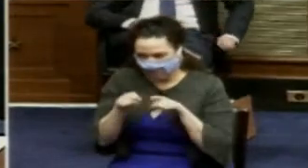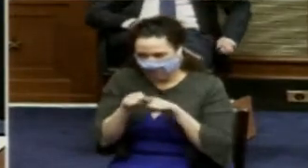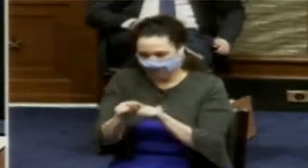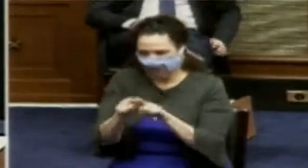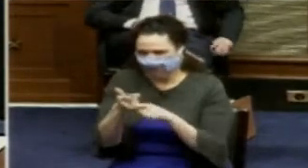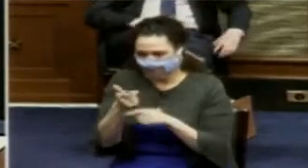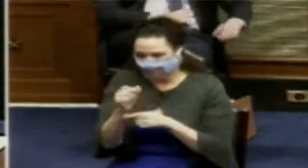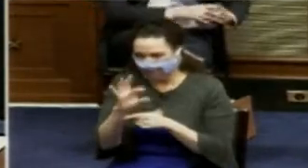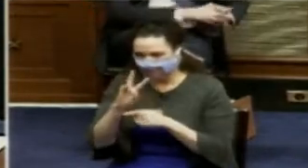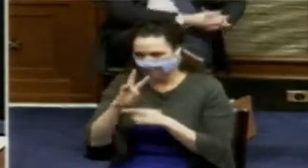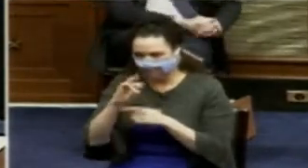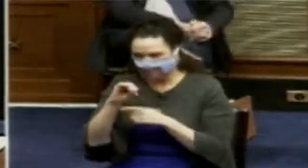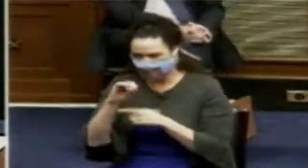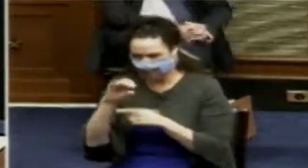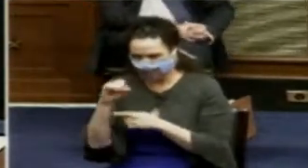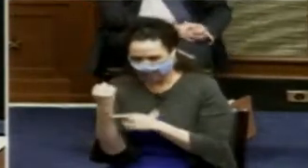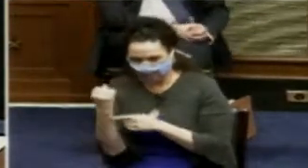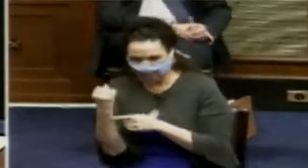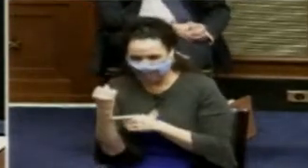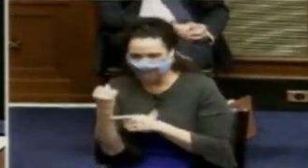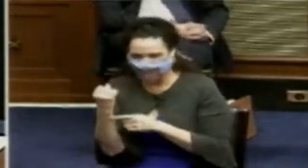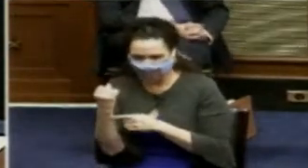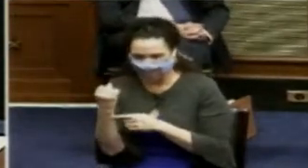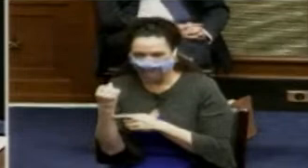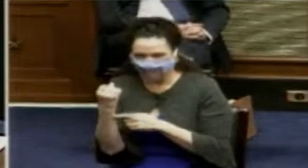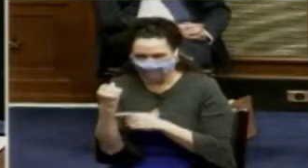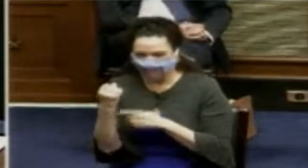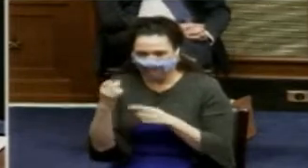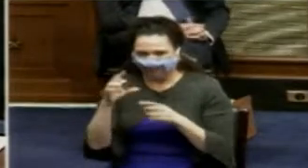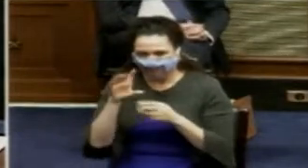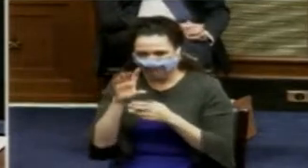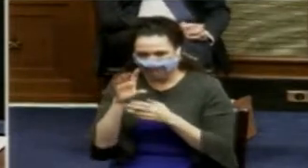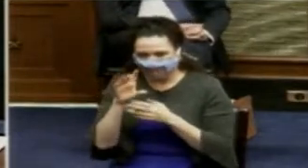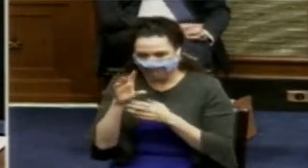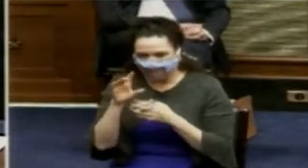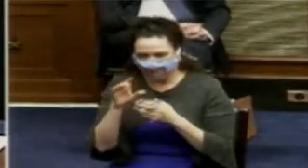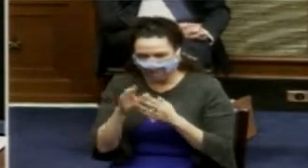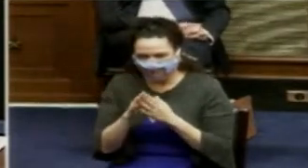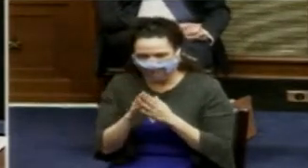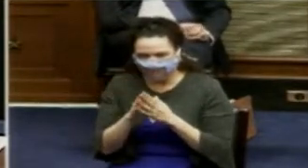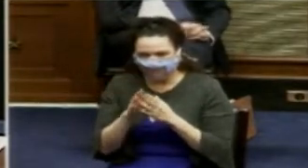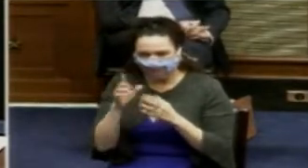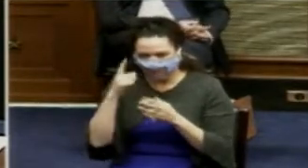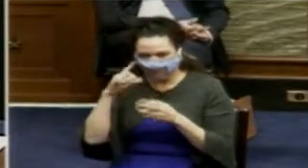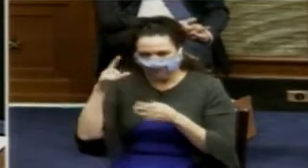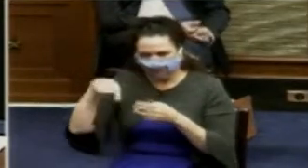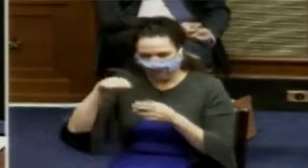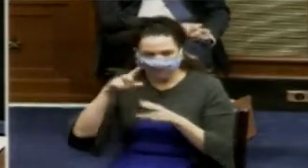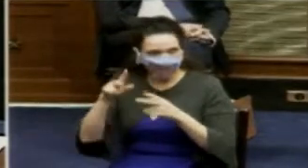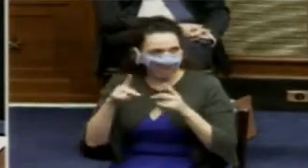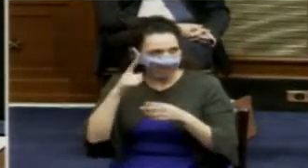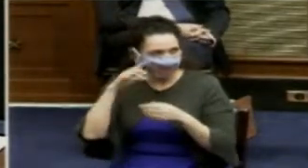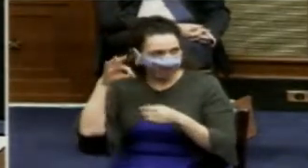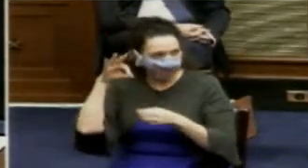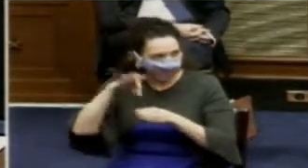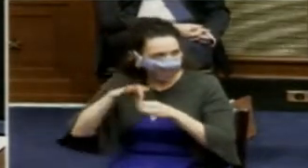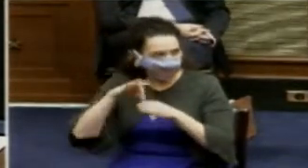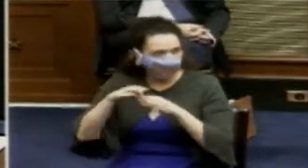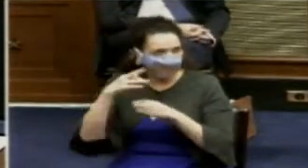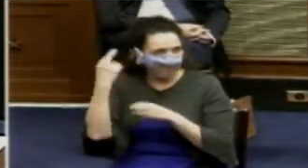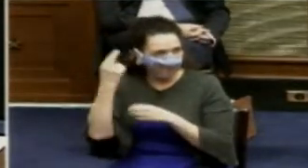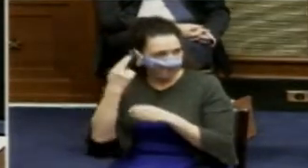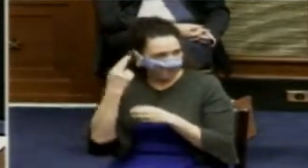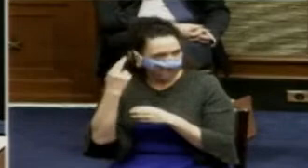that would have treated the district as though it were a state for voting purposes and representation in